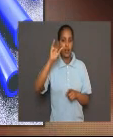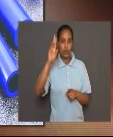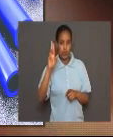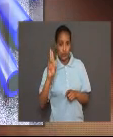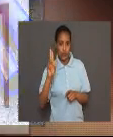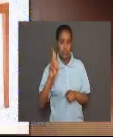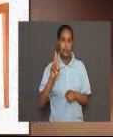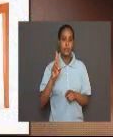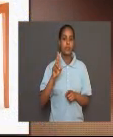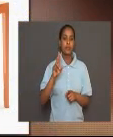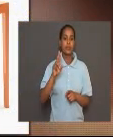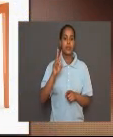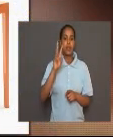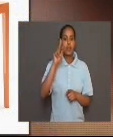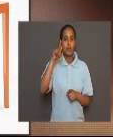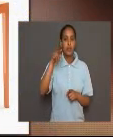polyurethane,